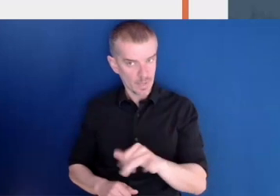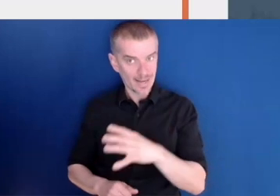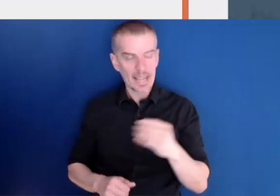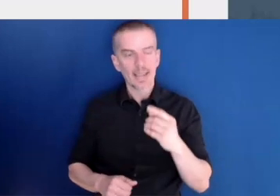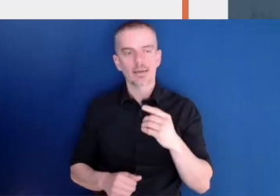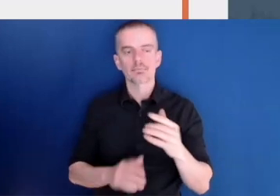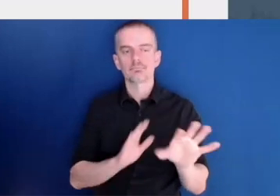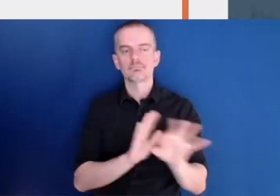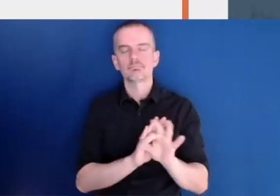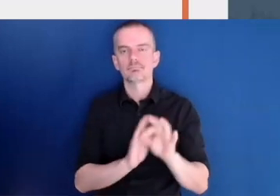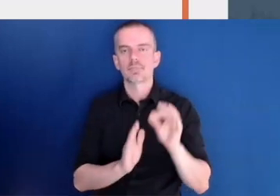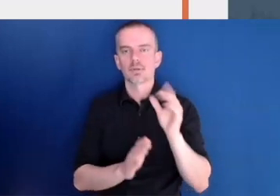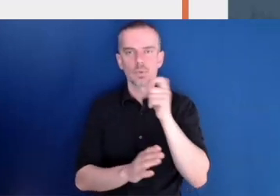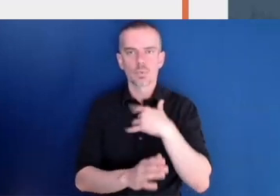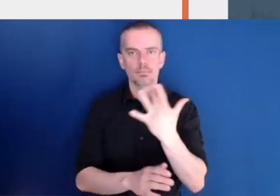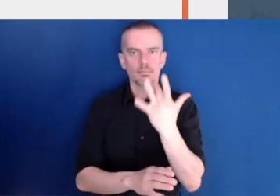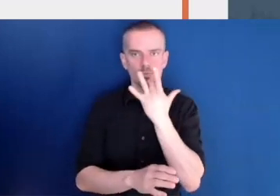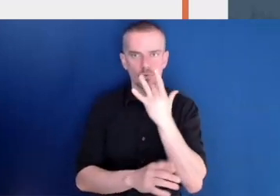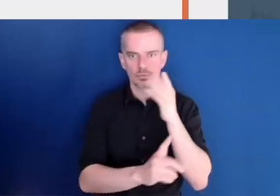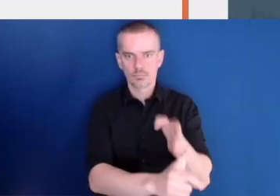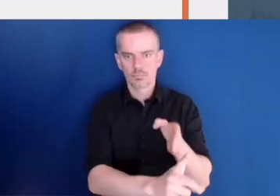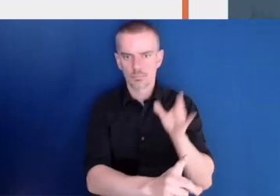to deliver those goods and services?